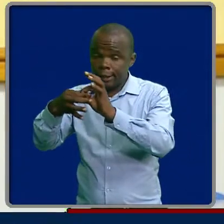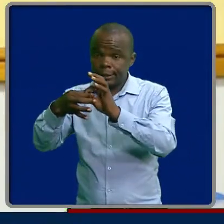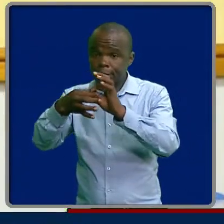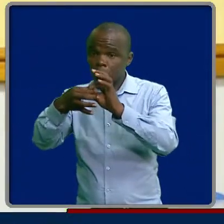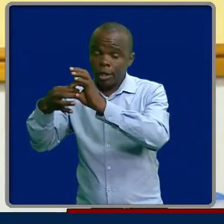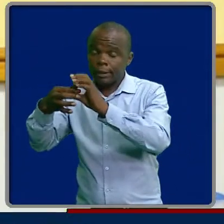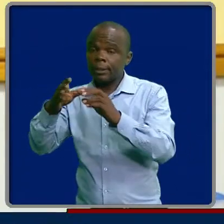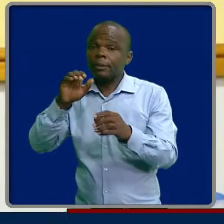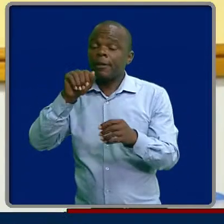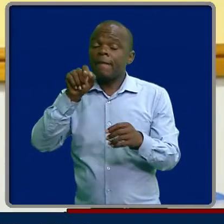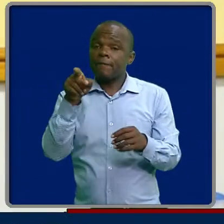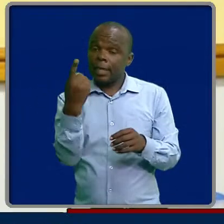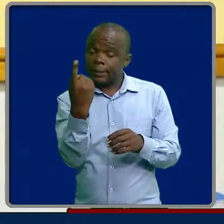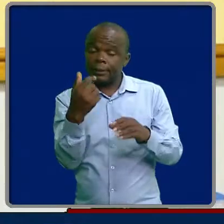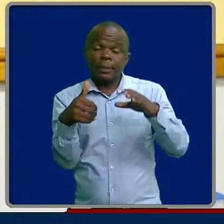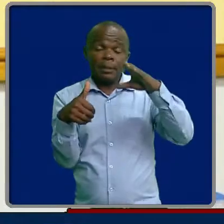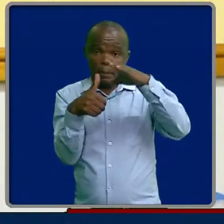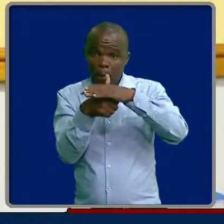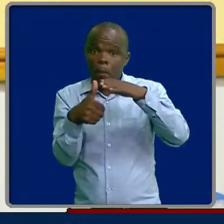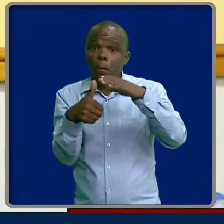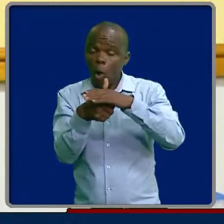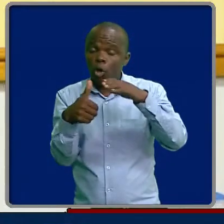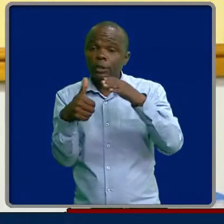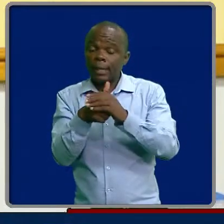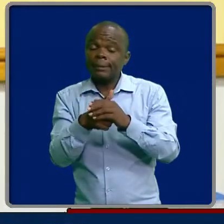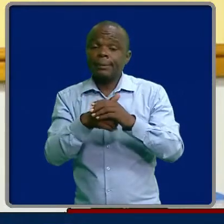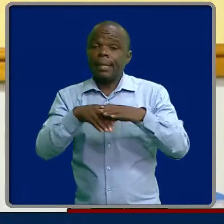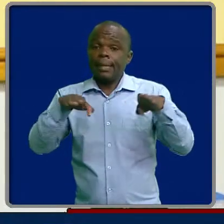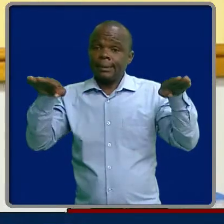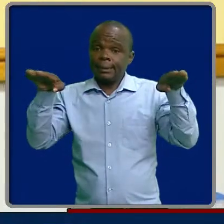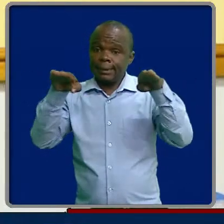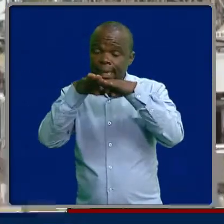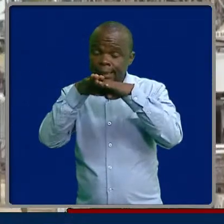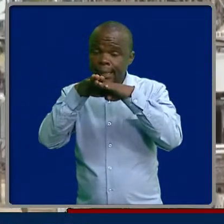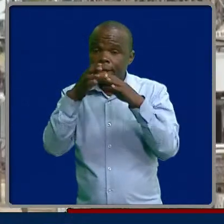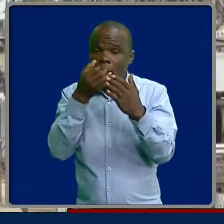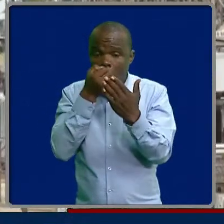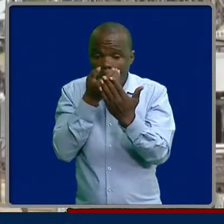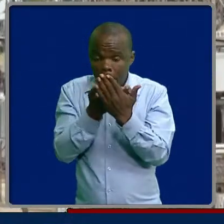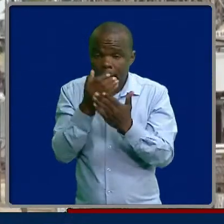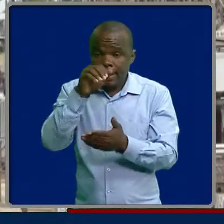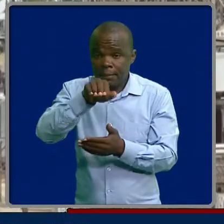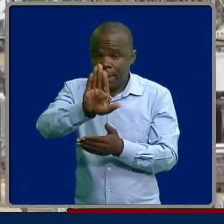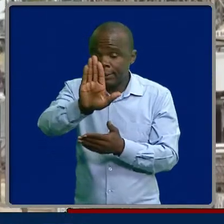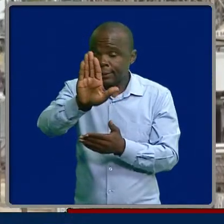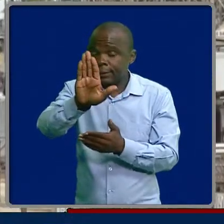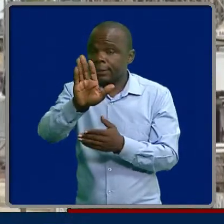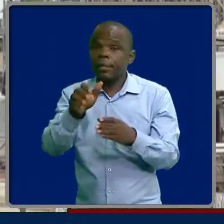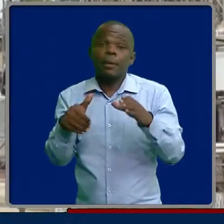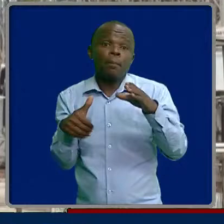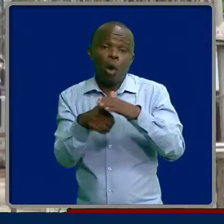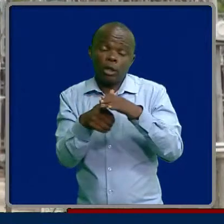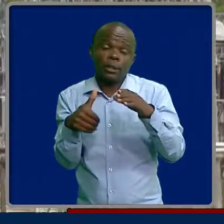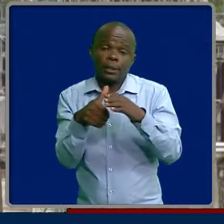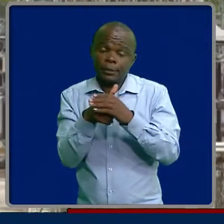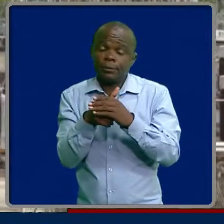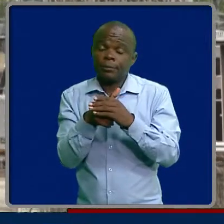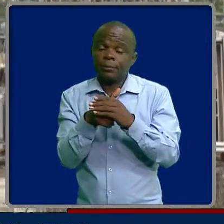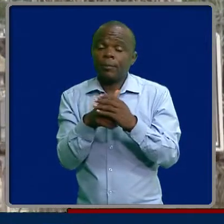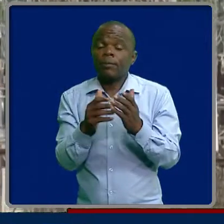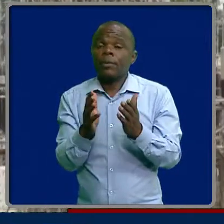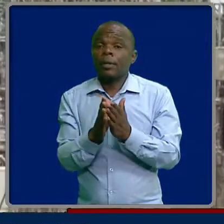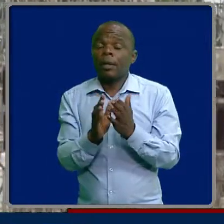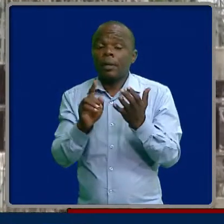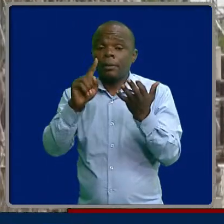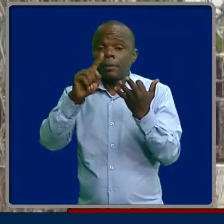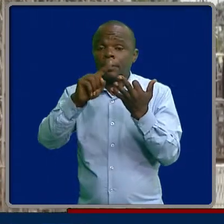need to be informed so that we advise you on the quality and standard requirements. The